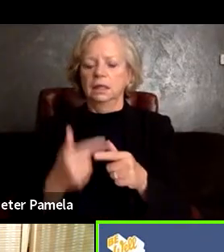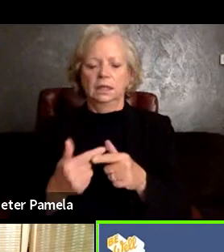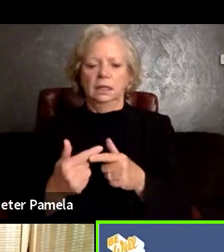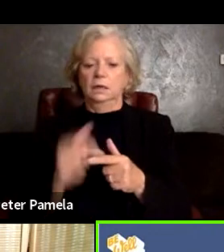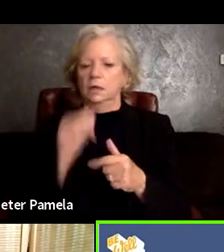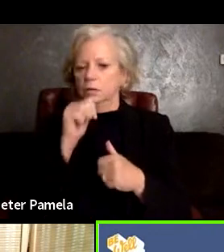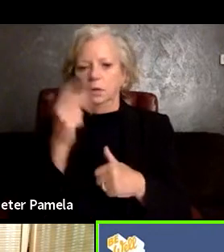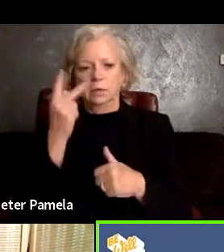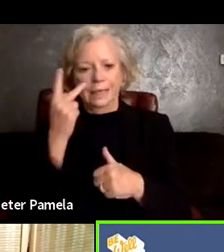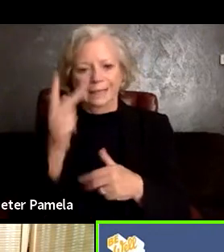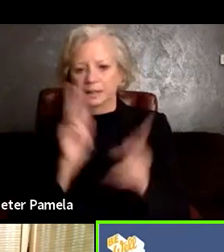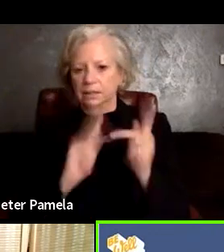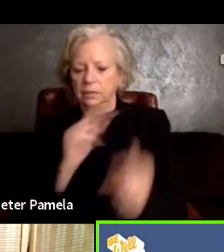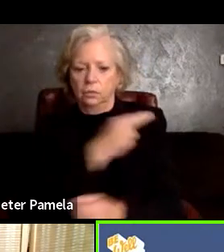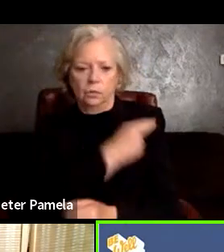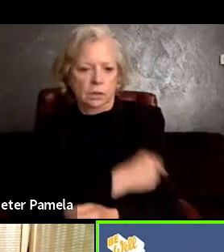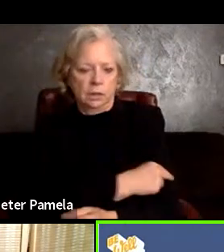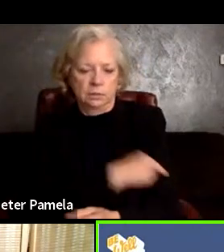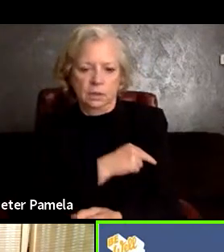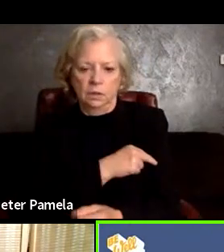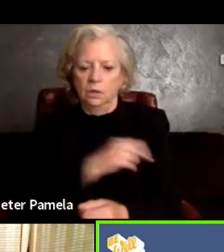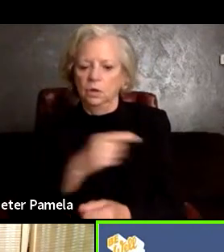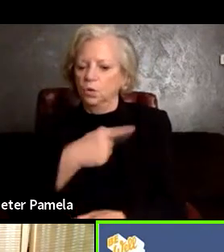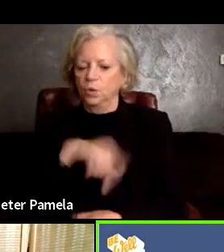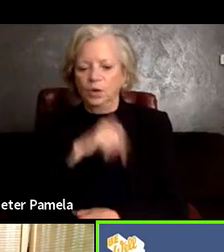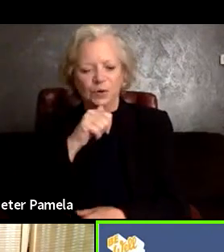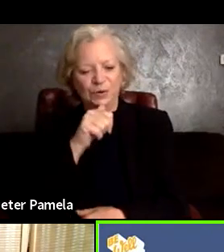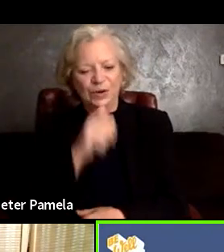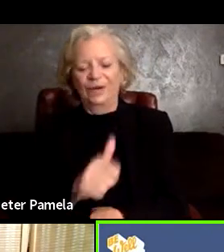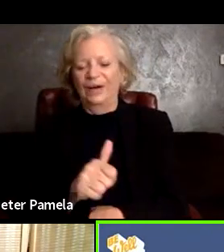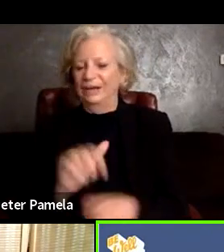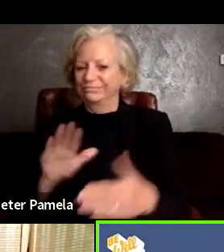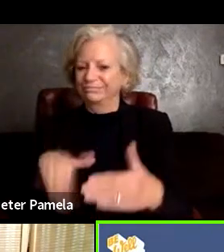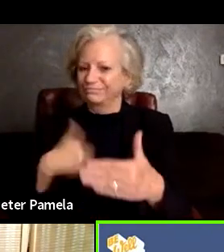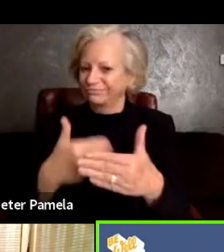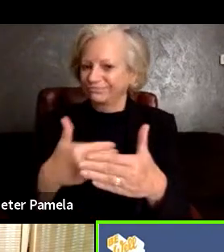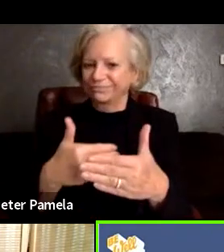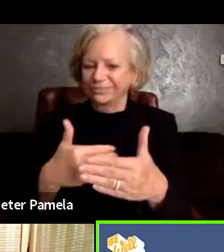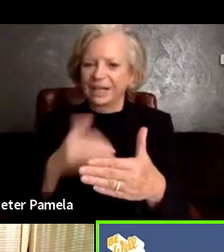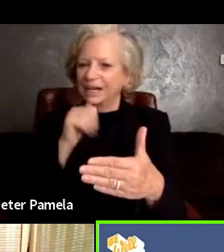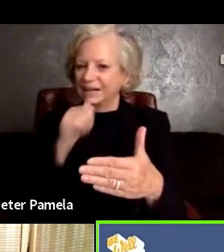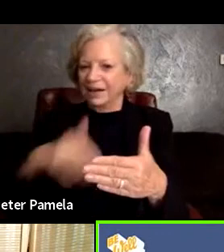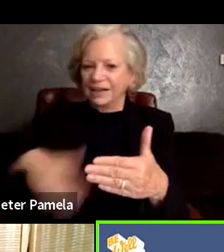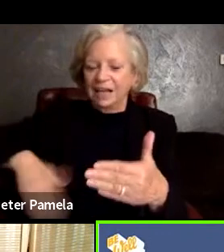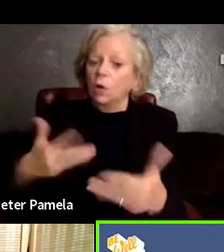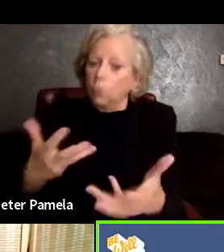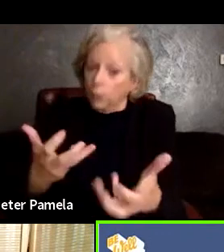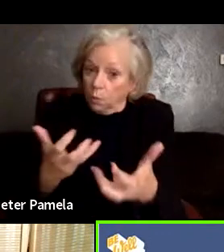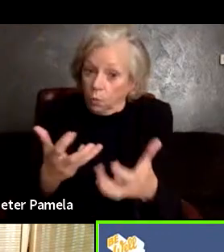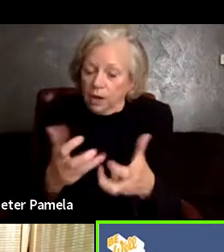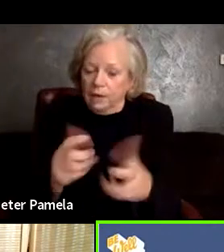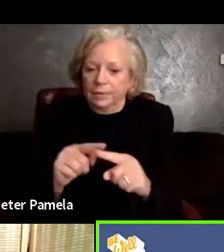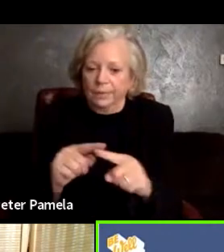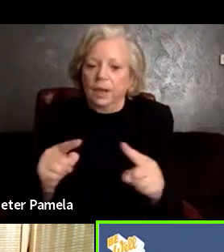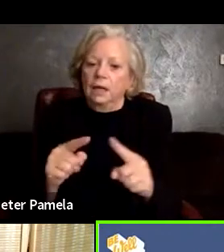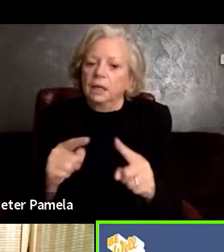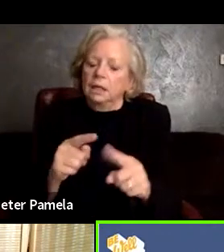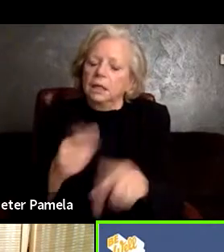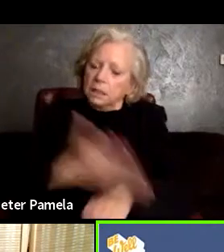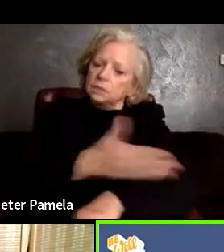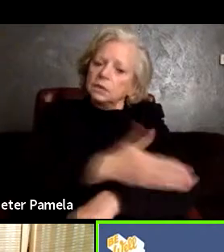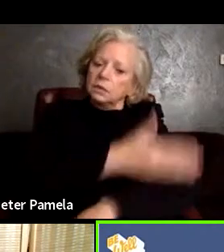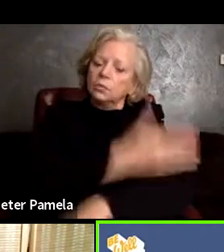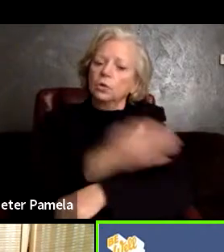people filling the hospital. We are not there yet locally. I know people want to be there, but we're in better shape here in Alameda County